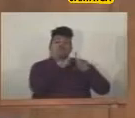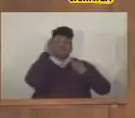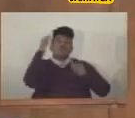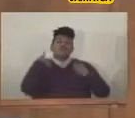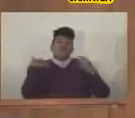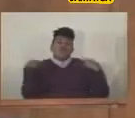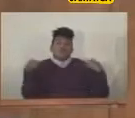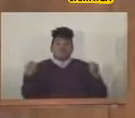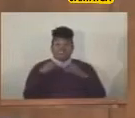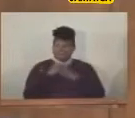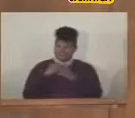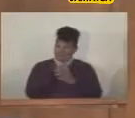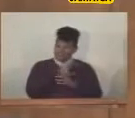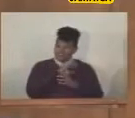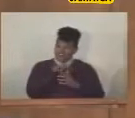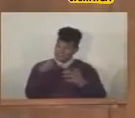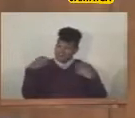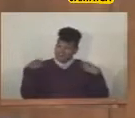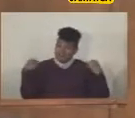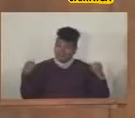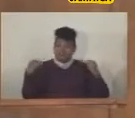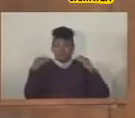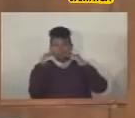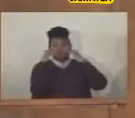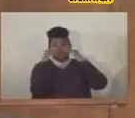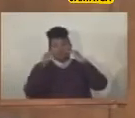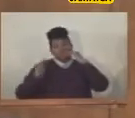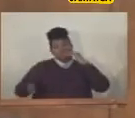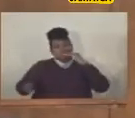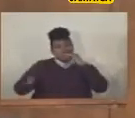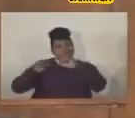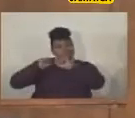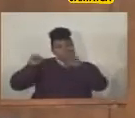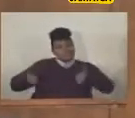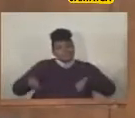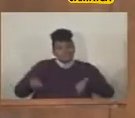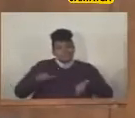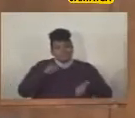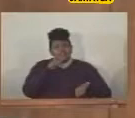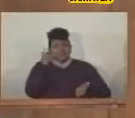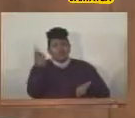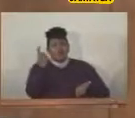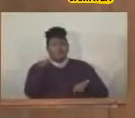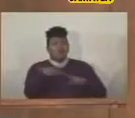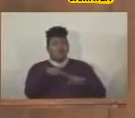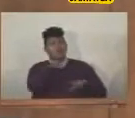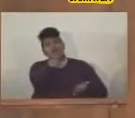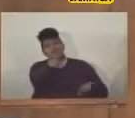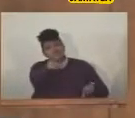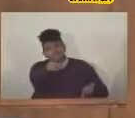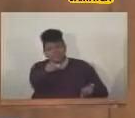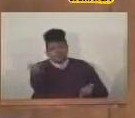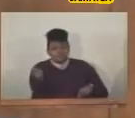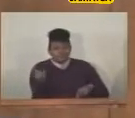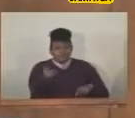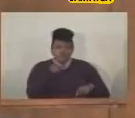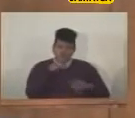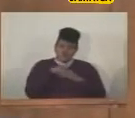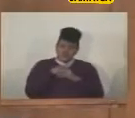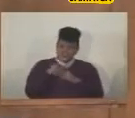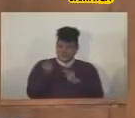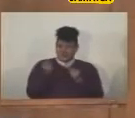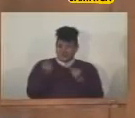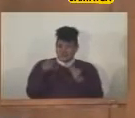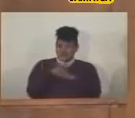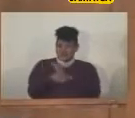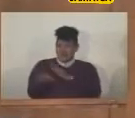cannot divorce the issue of crime from the conditions in which people live, and therefore, in support of the Prime Minister's